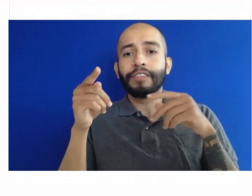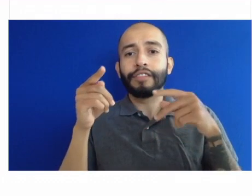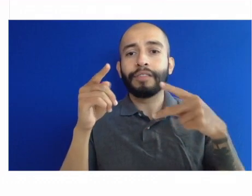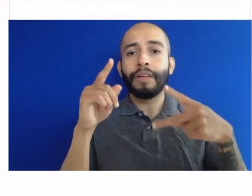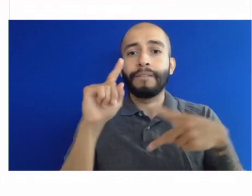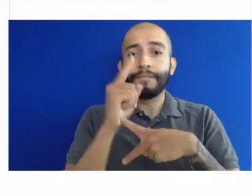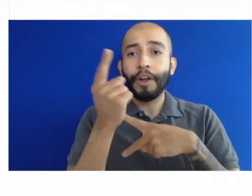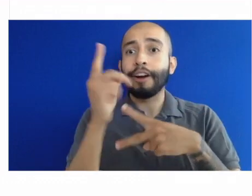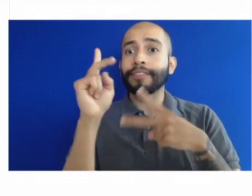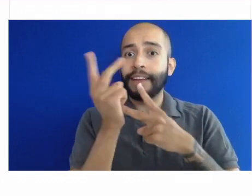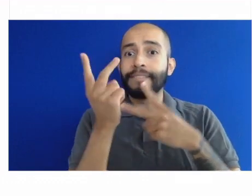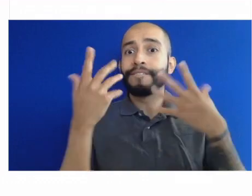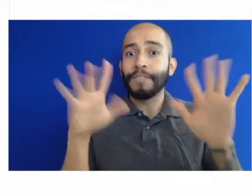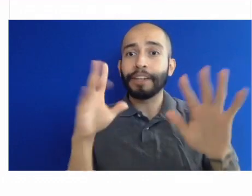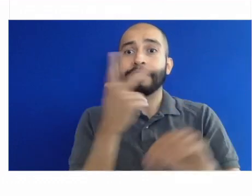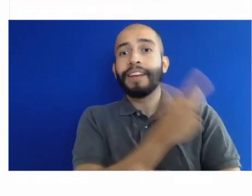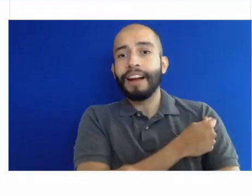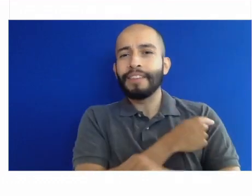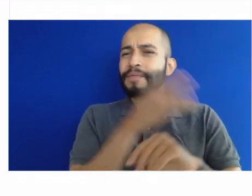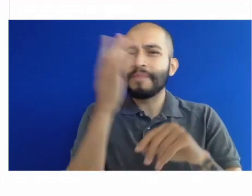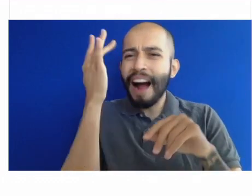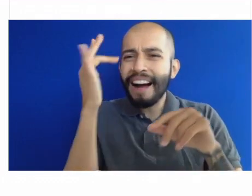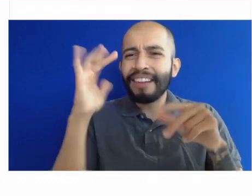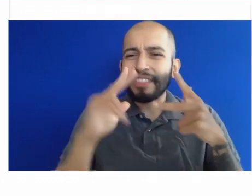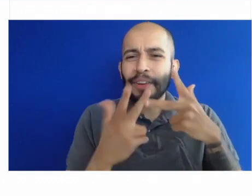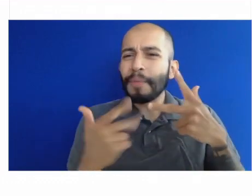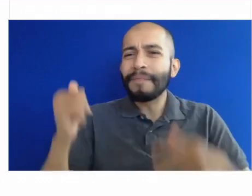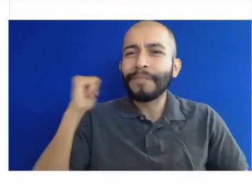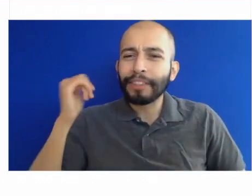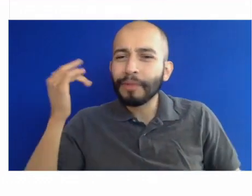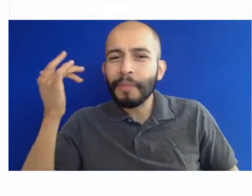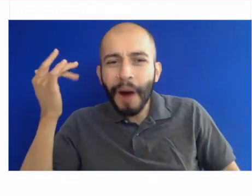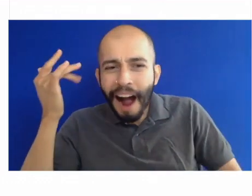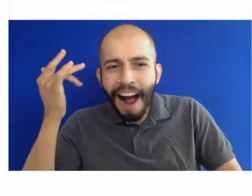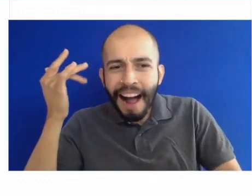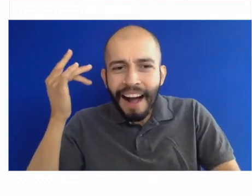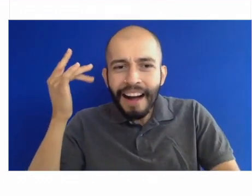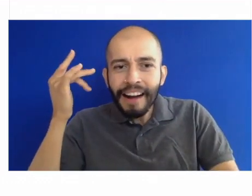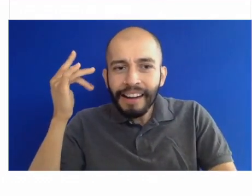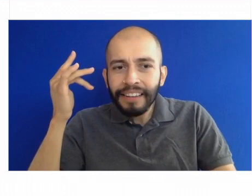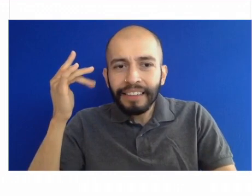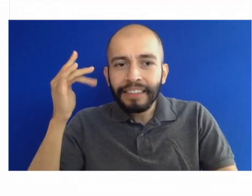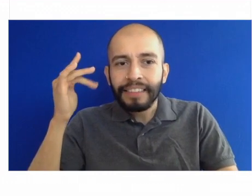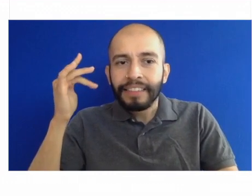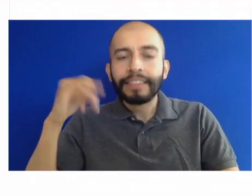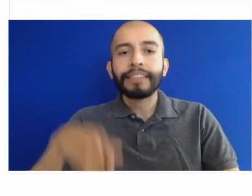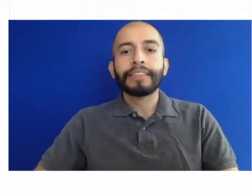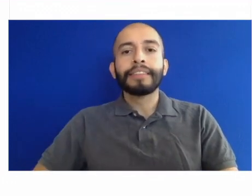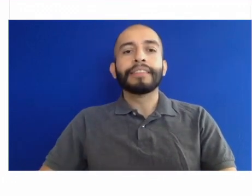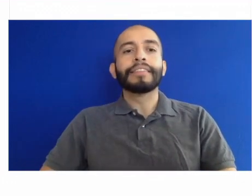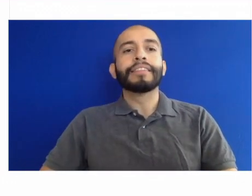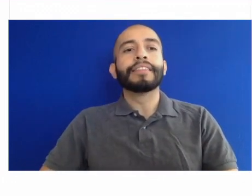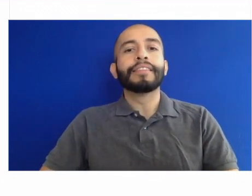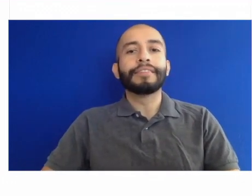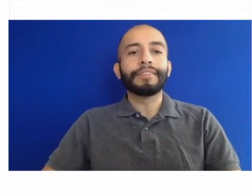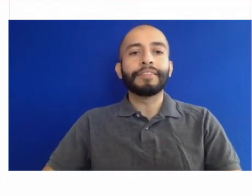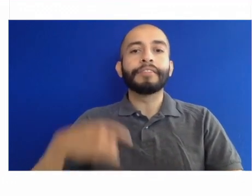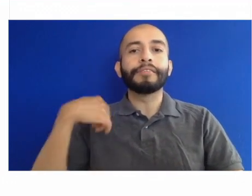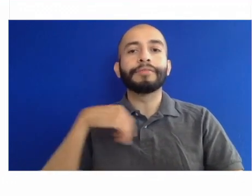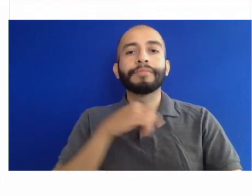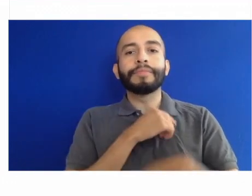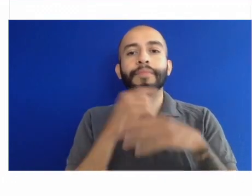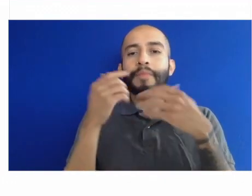of, I think, what else we're up against that we're not addressing right now as public health practitioners. Thank you, Mike. That's an important. Rachel, can I